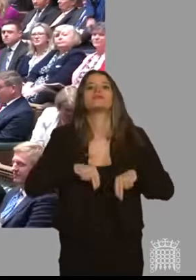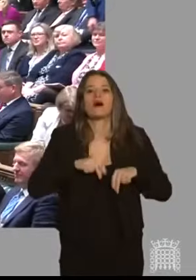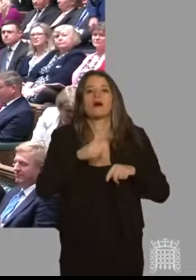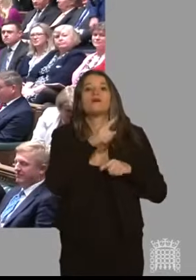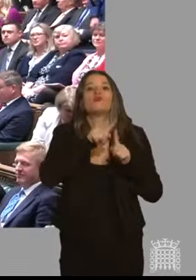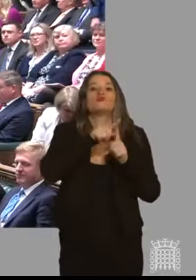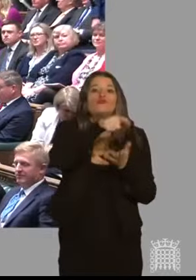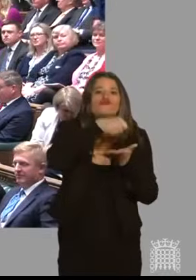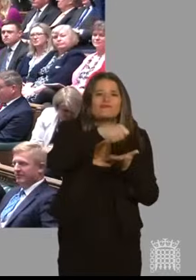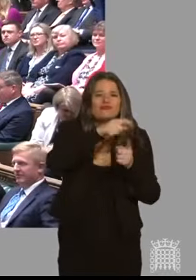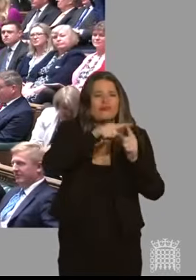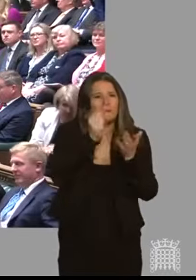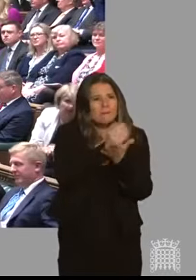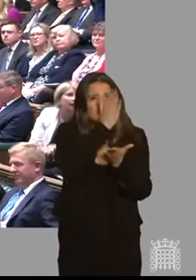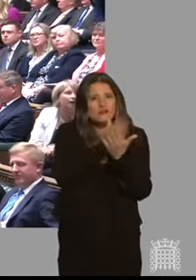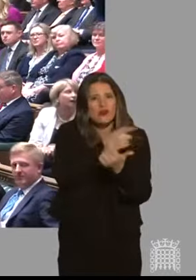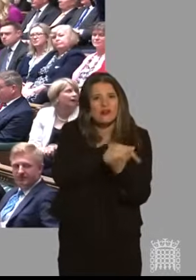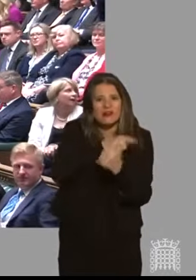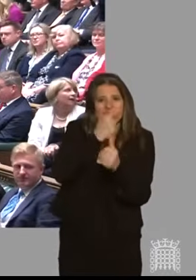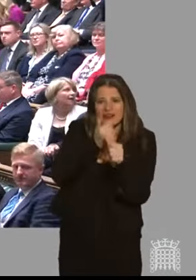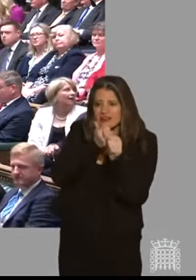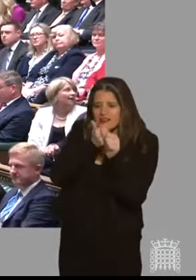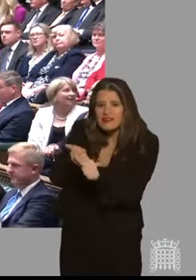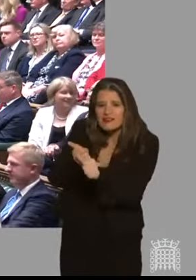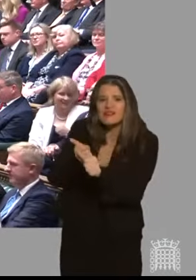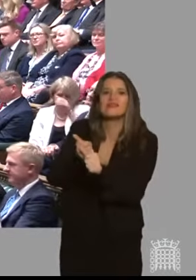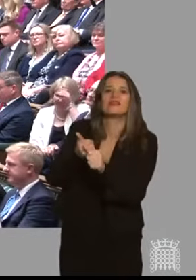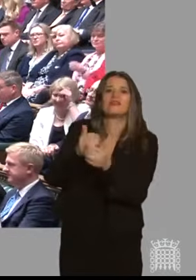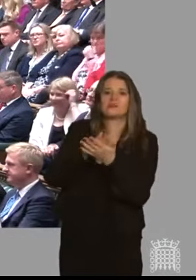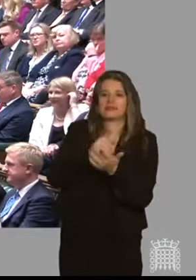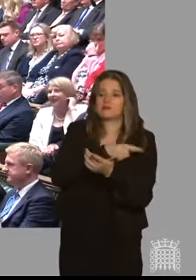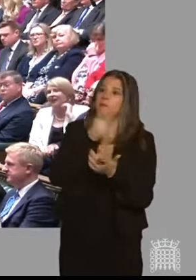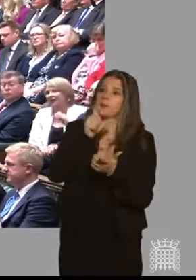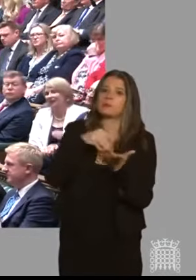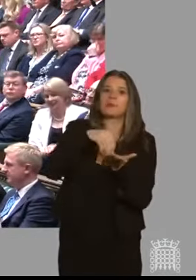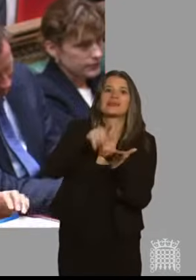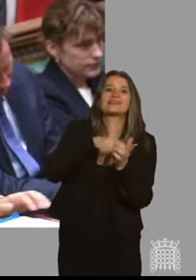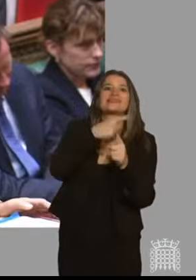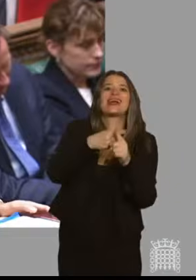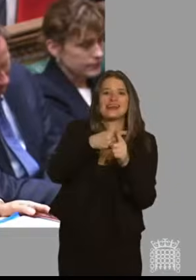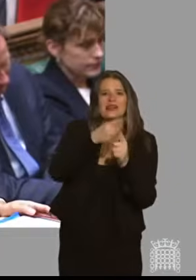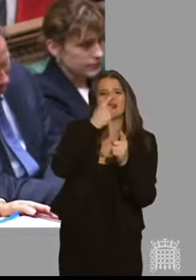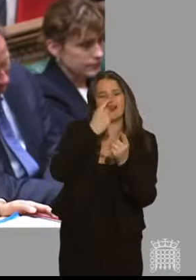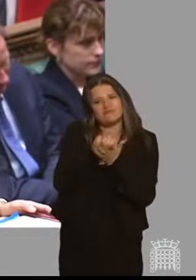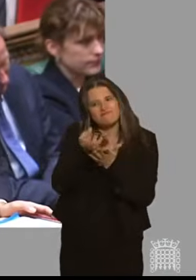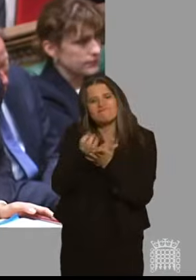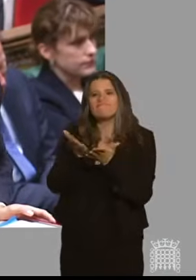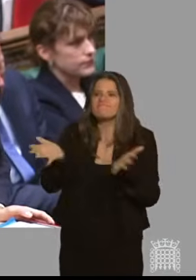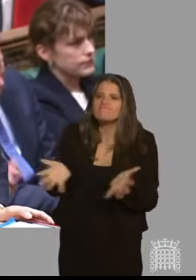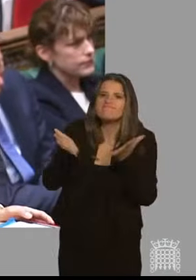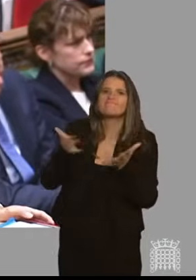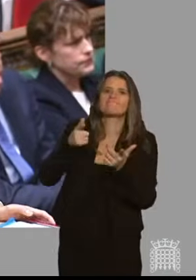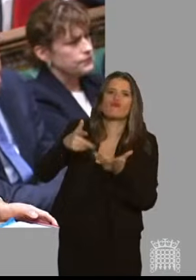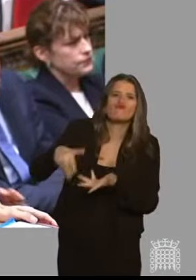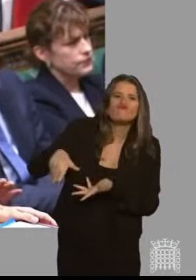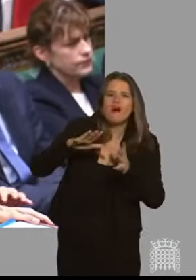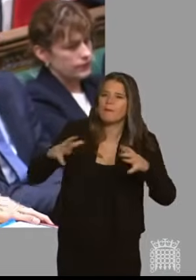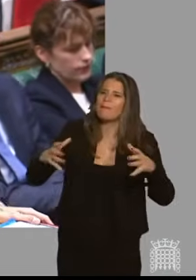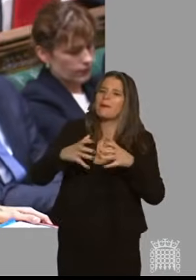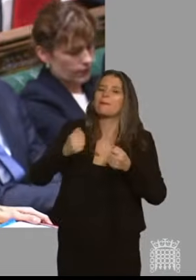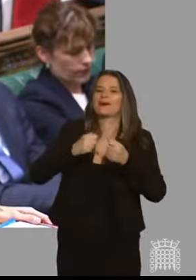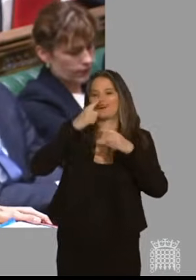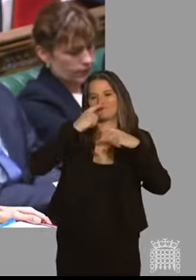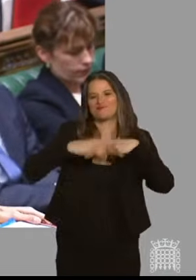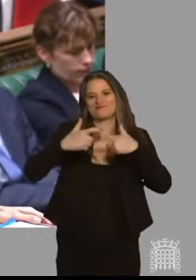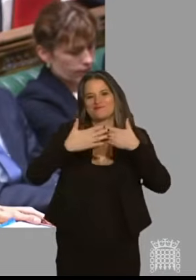Mr. Speaker, my honourable friend is absolutely right that we stepped in with a £150 million financial lifeline to ensure the survival of